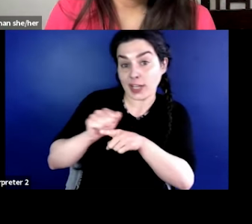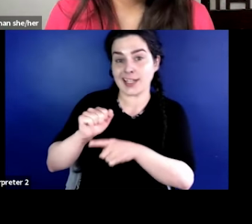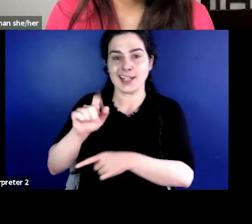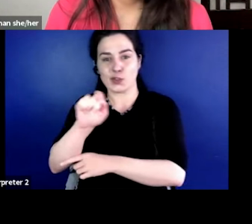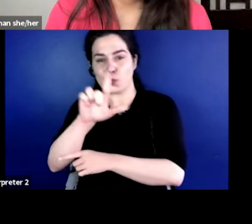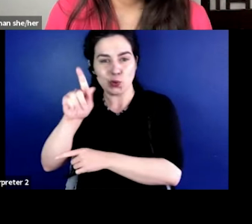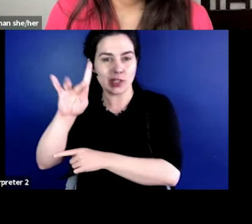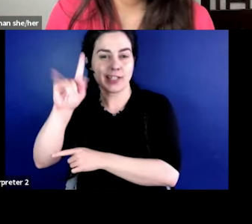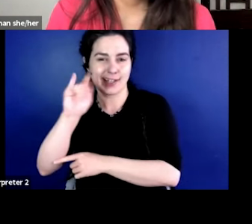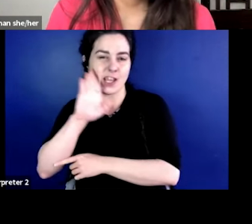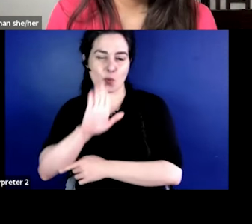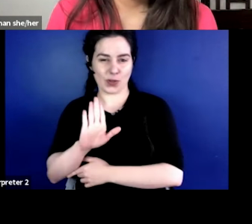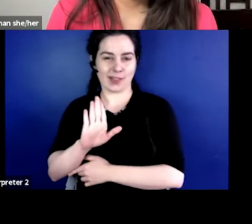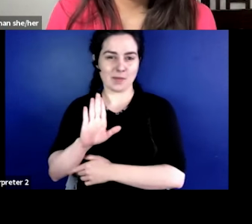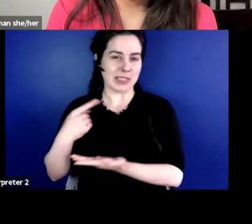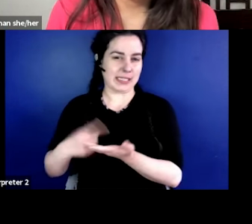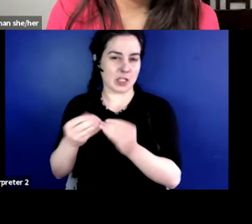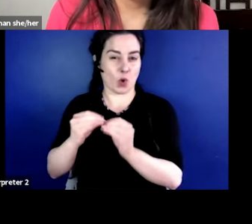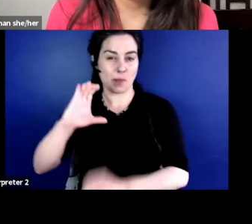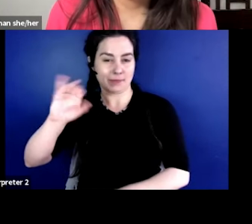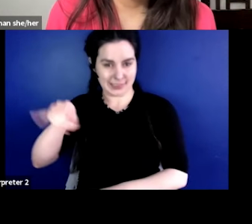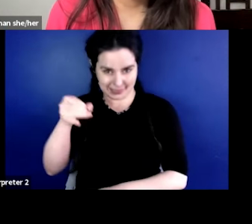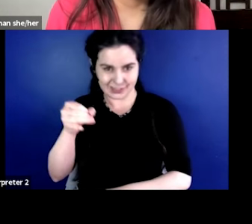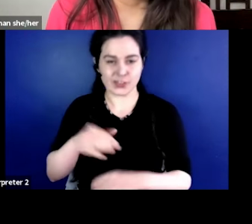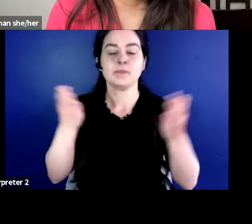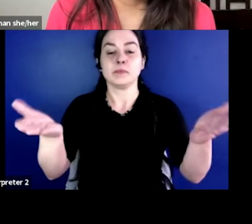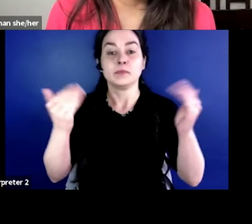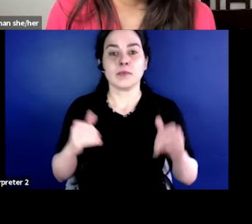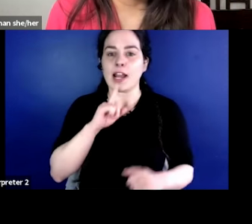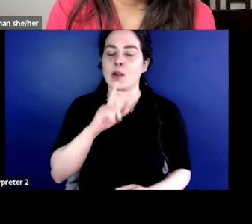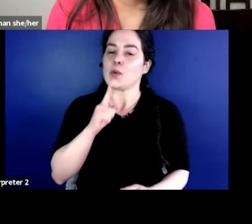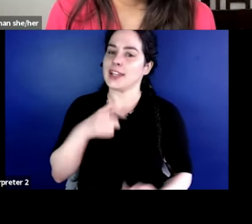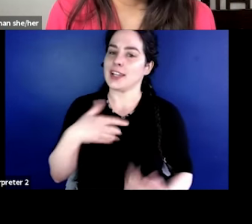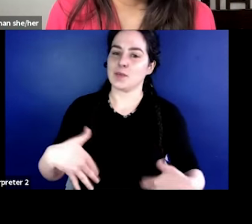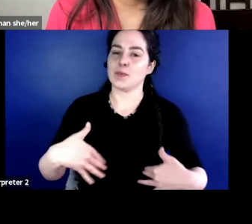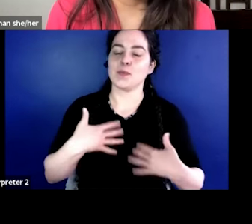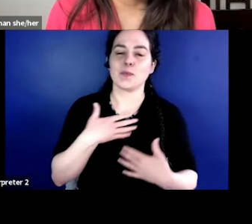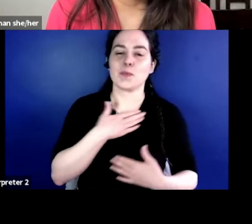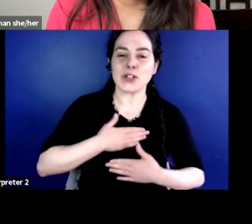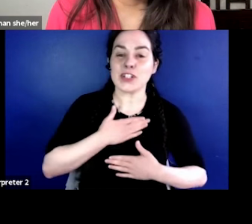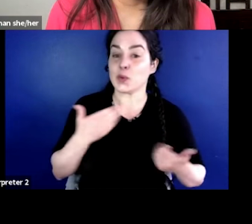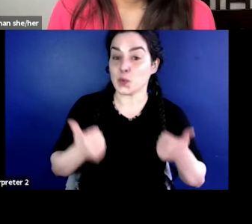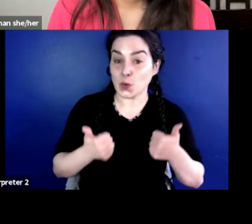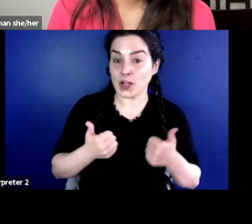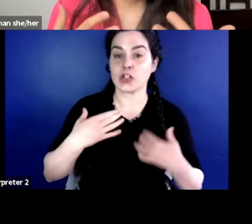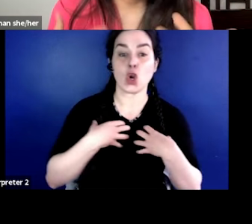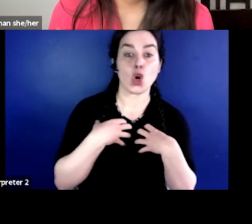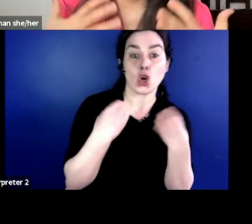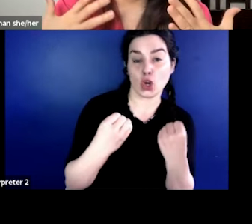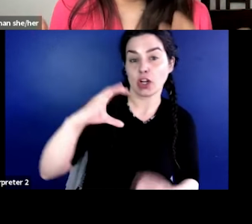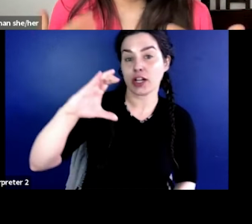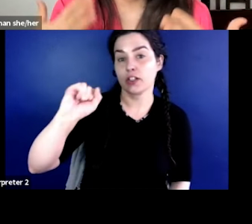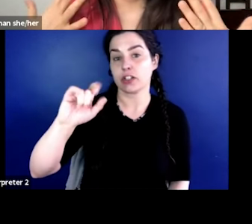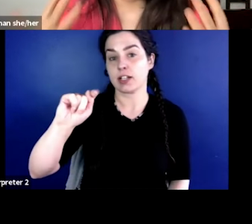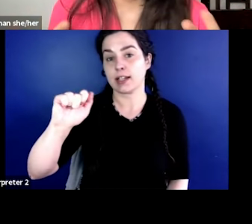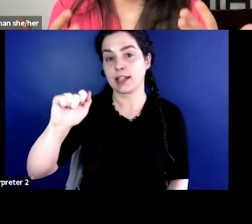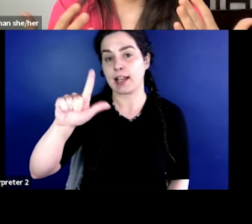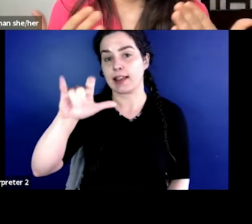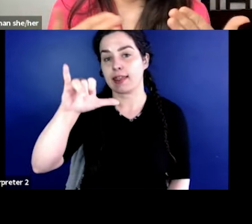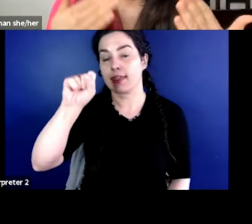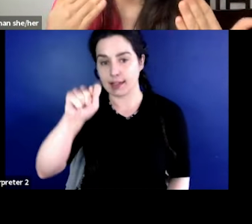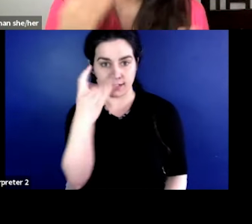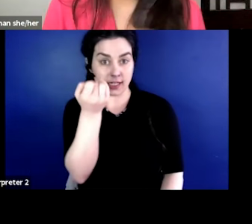what I really appreciate, which is Courage Catalyst, creating consent culture on campus. And that is this amazing toolkit by student leaders from